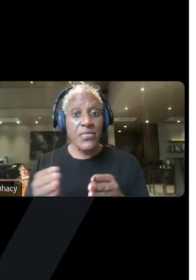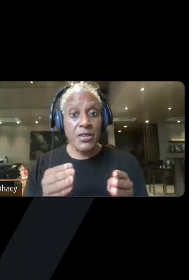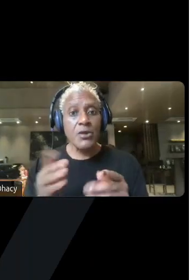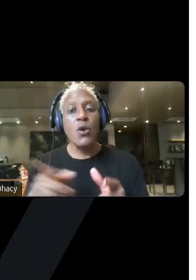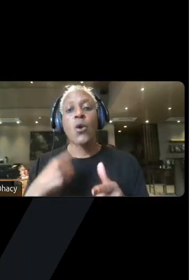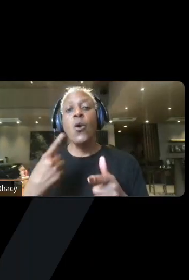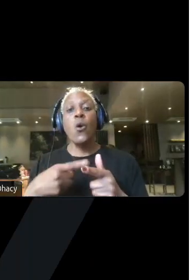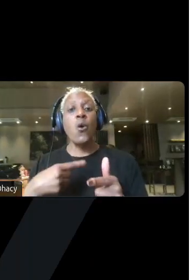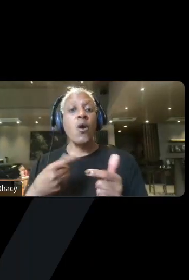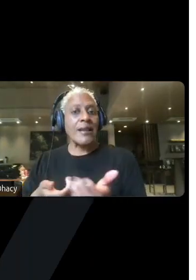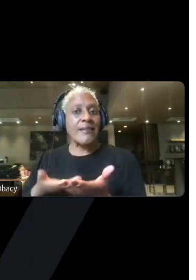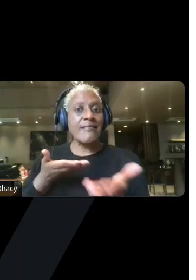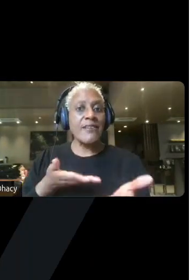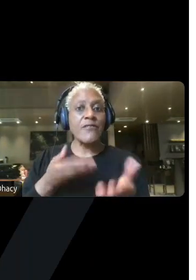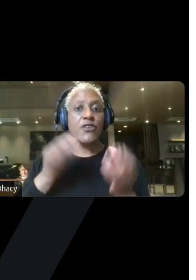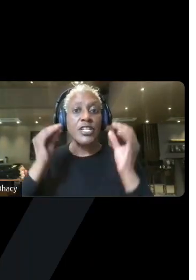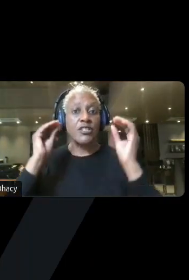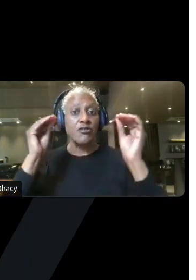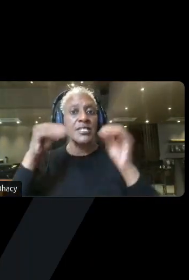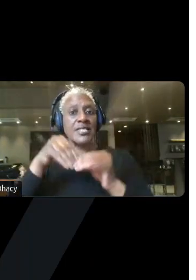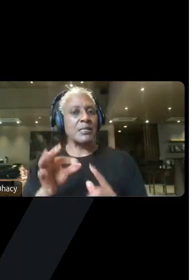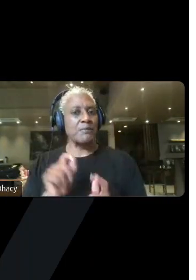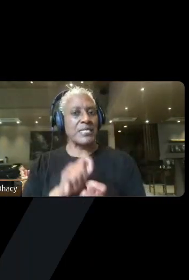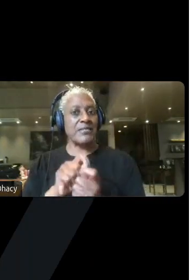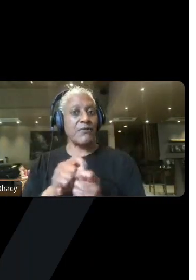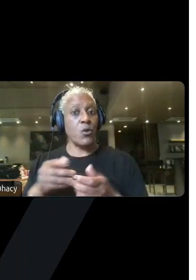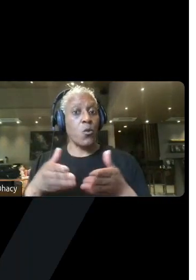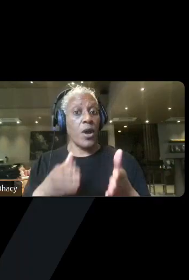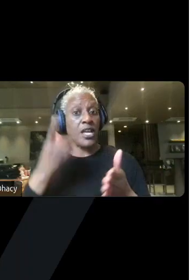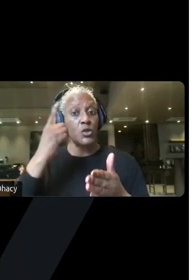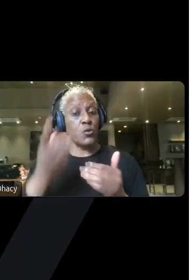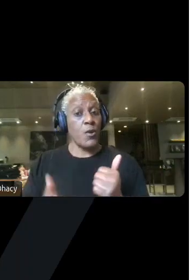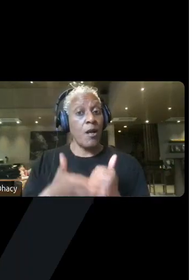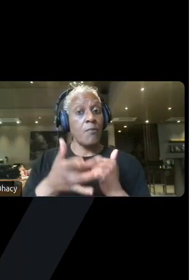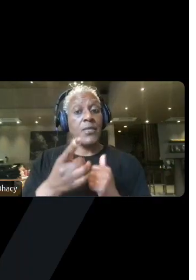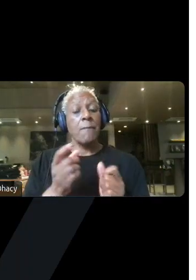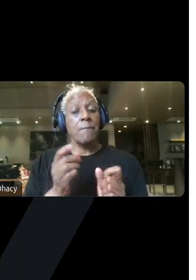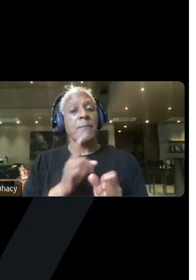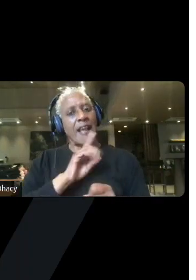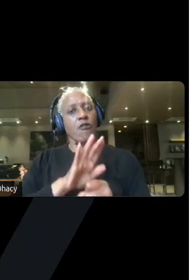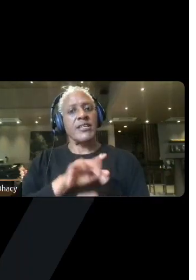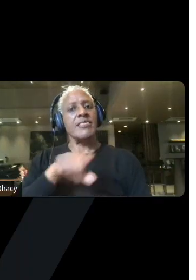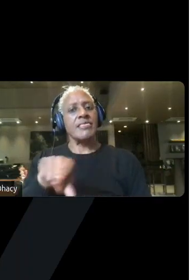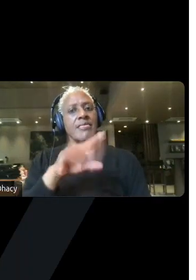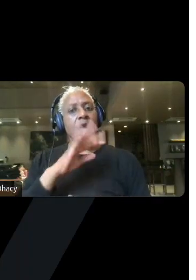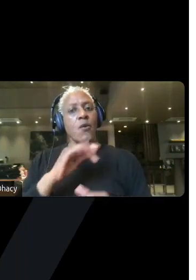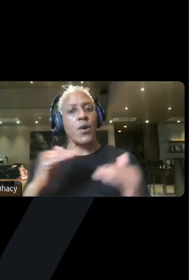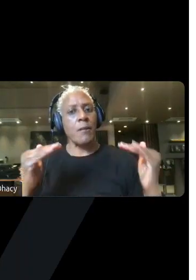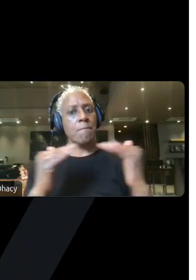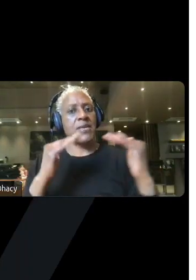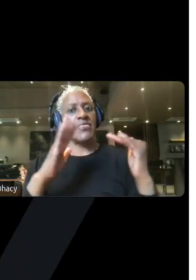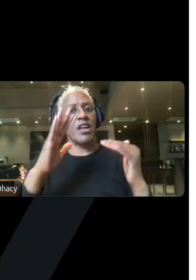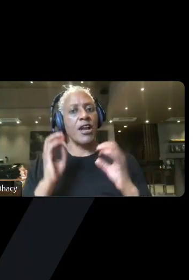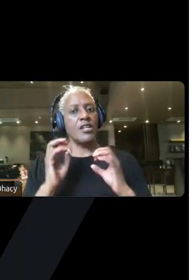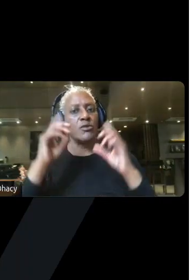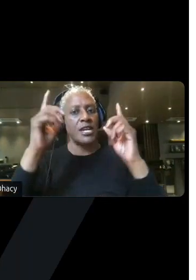students are given the opportunity to meet educational standards. You'll work together with a paraprofessional. You'll manage an